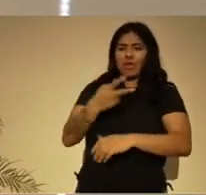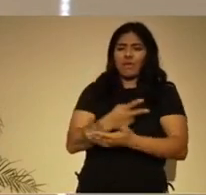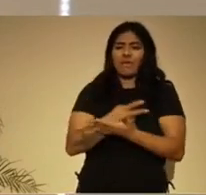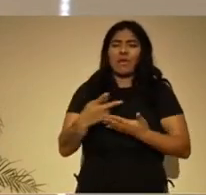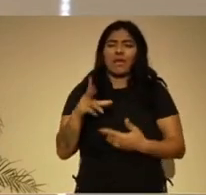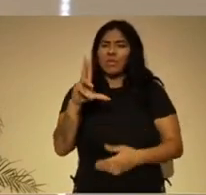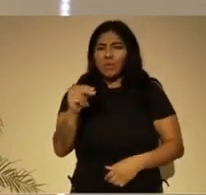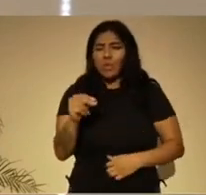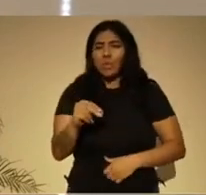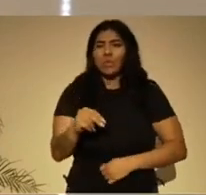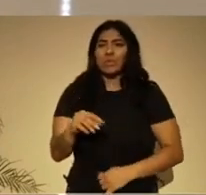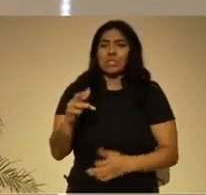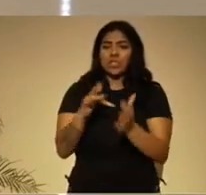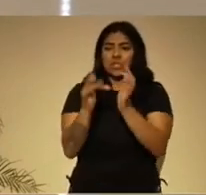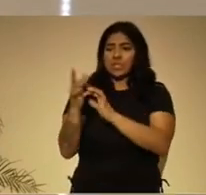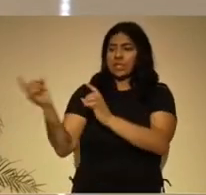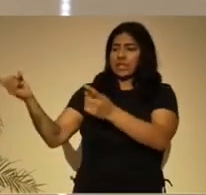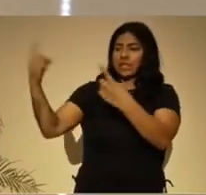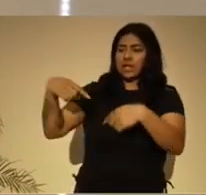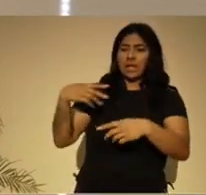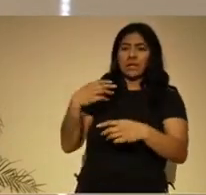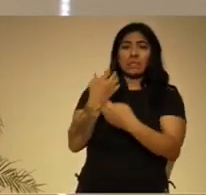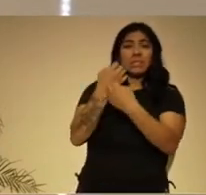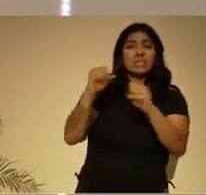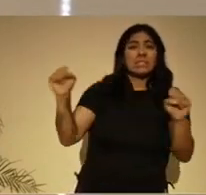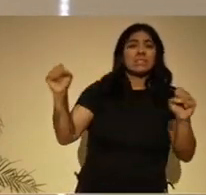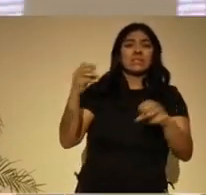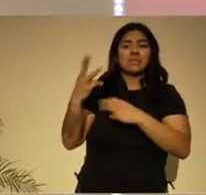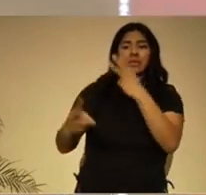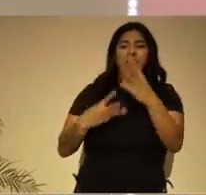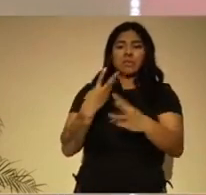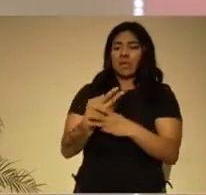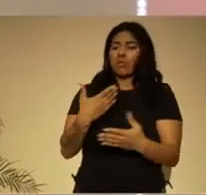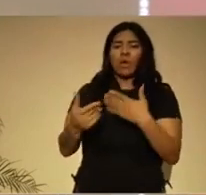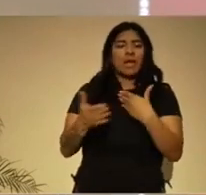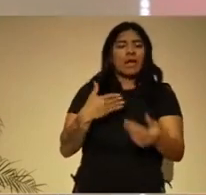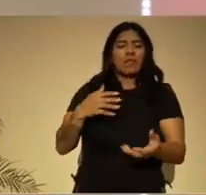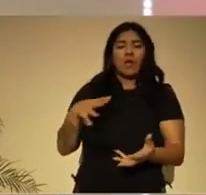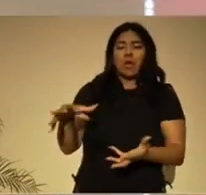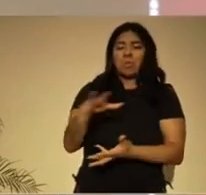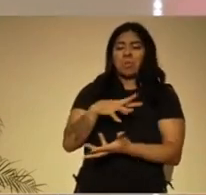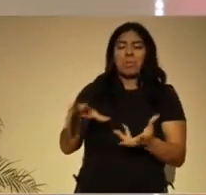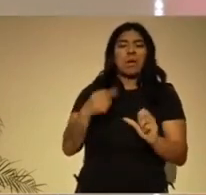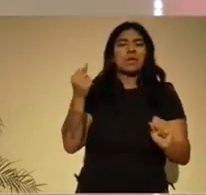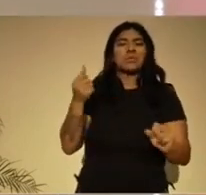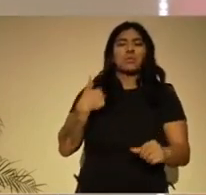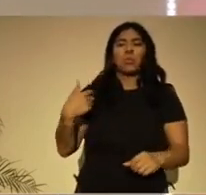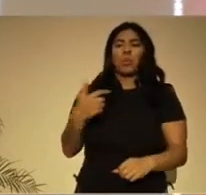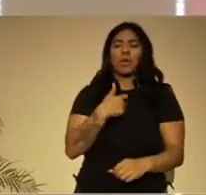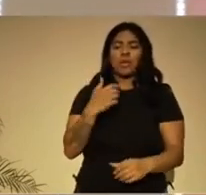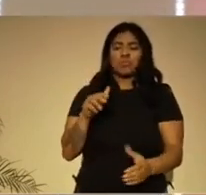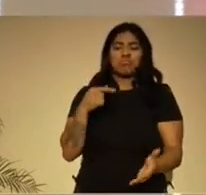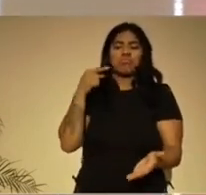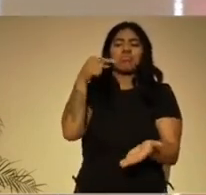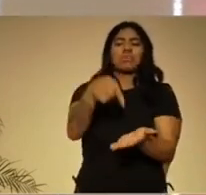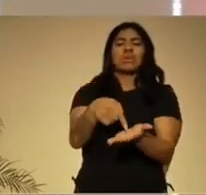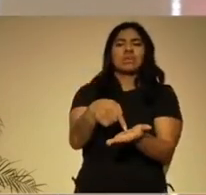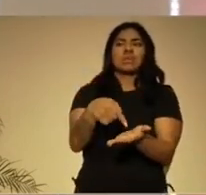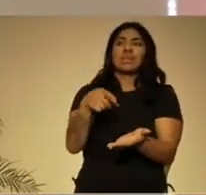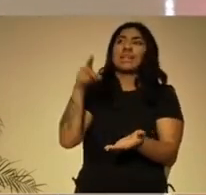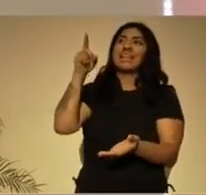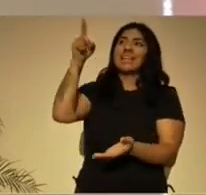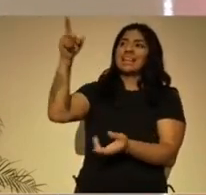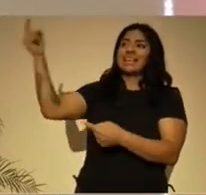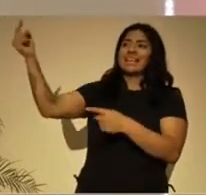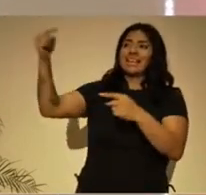He came to save the world out of whatever mess that we got ourselves into. He came to be the remedy. He came to fix